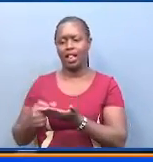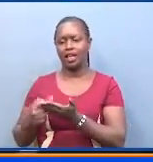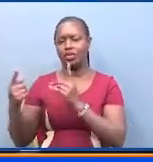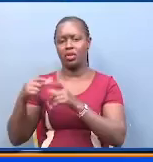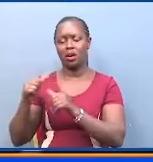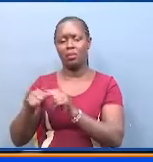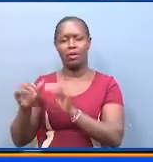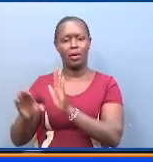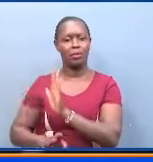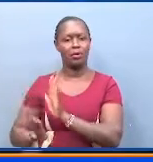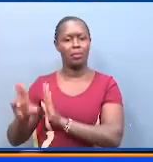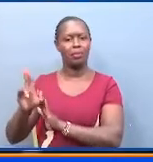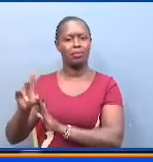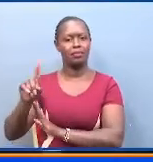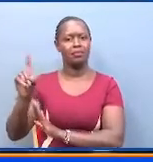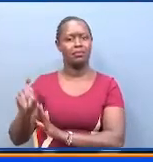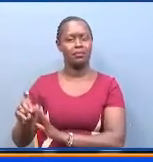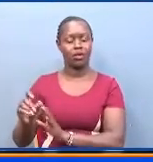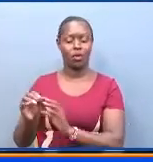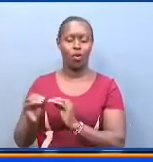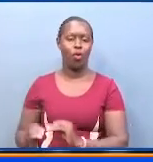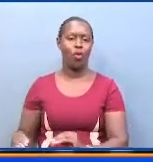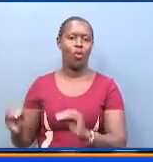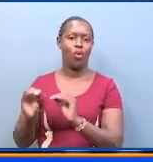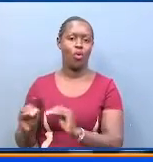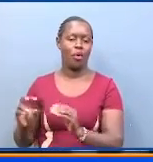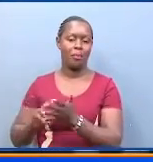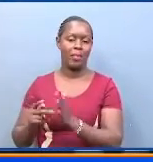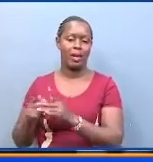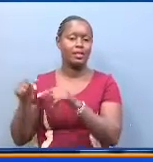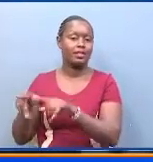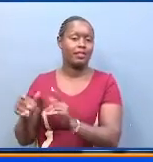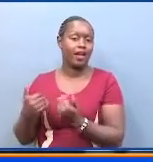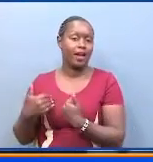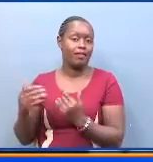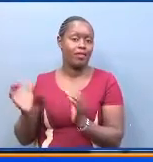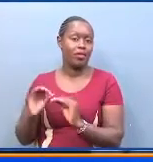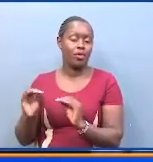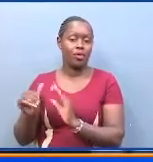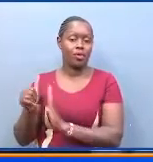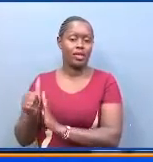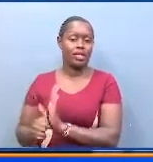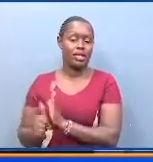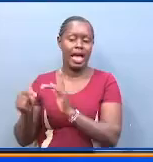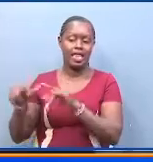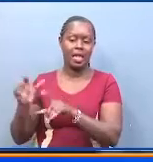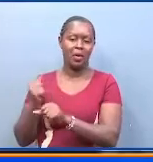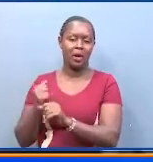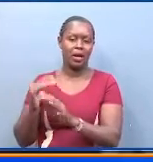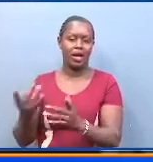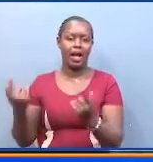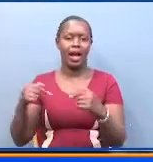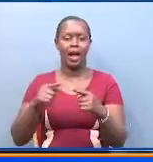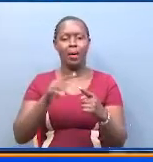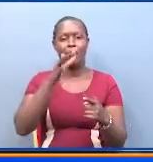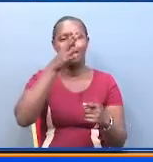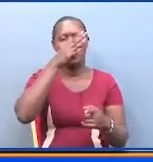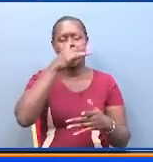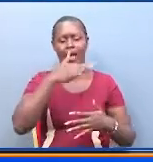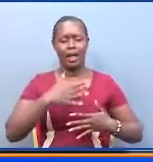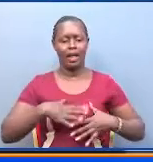up. Hawakuongea. Hawana nini? Mambo yao ni kukuja kudanganya